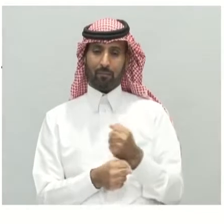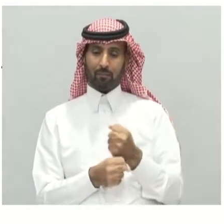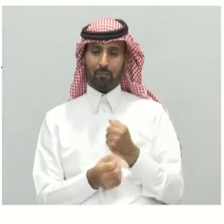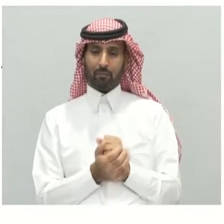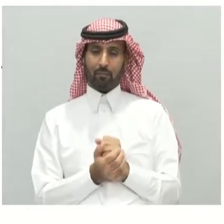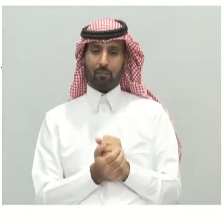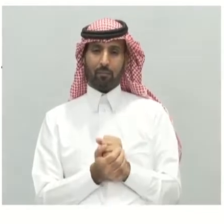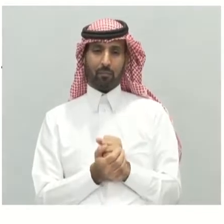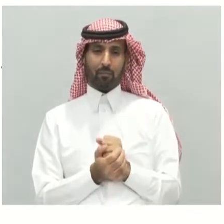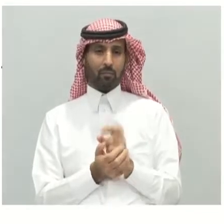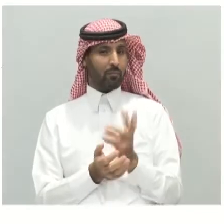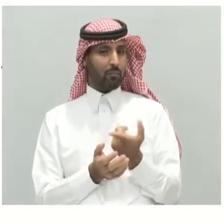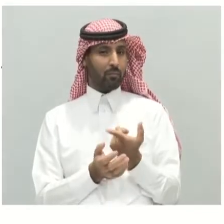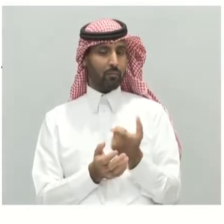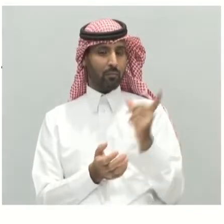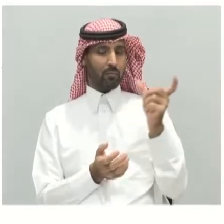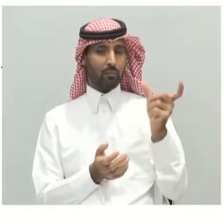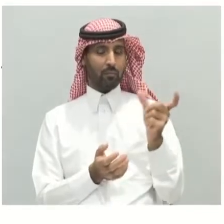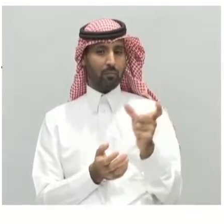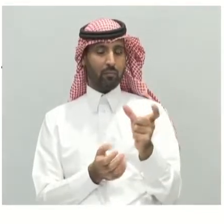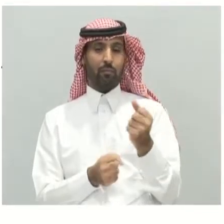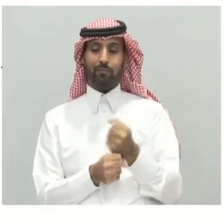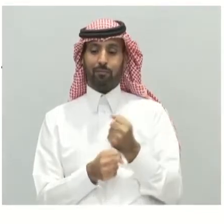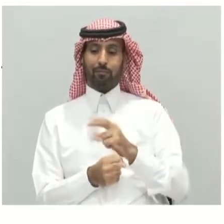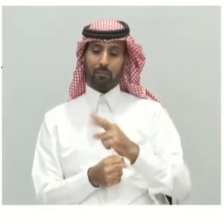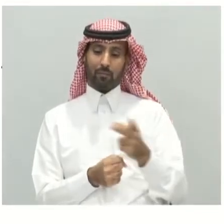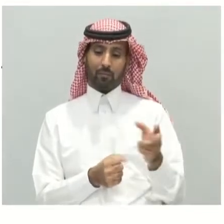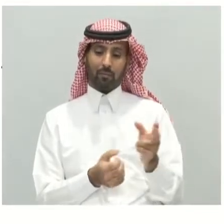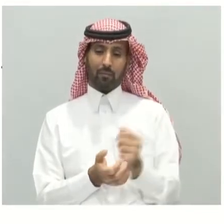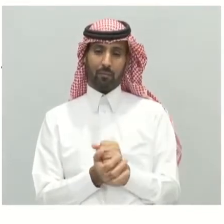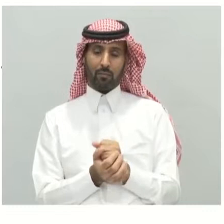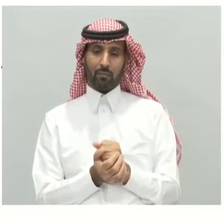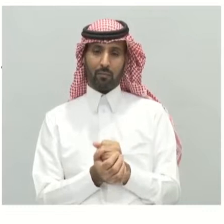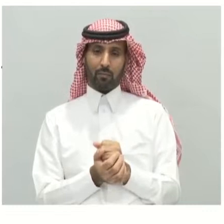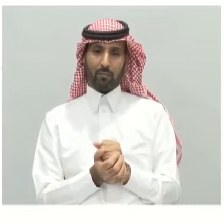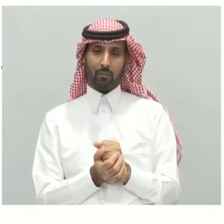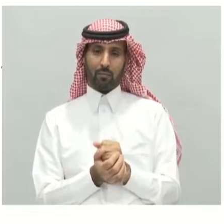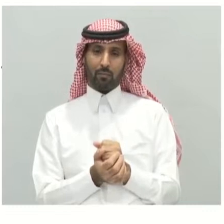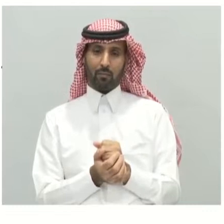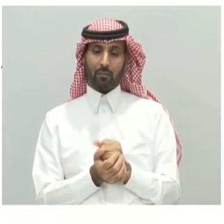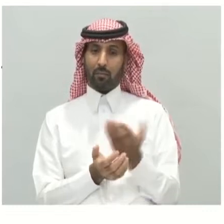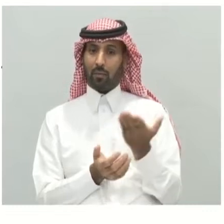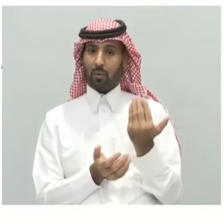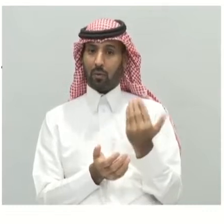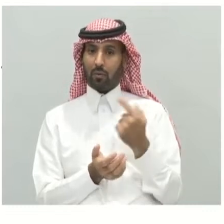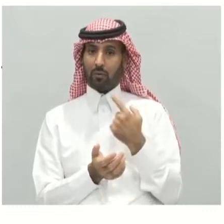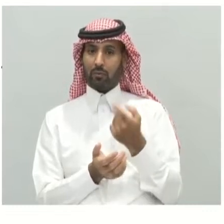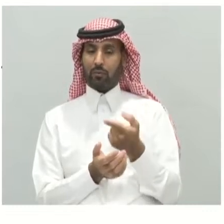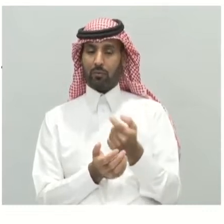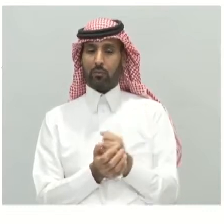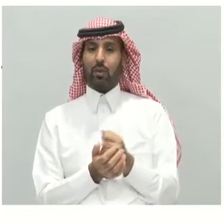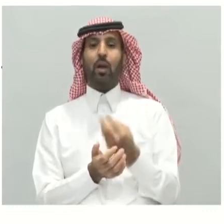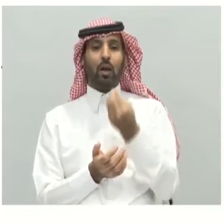about other verbs? Irregular verbs? You told me before, I